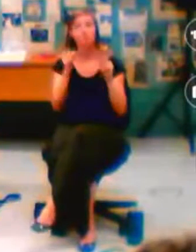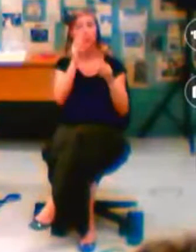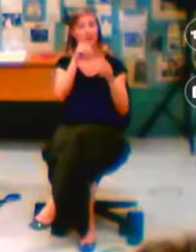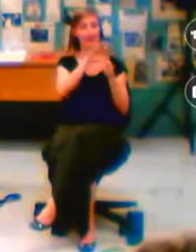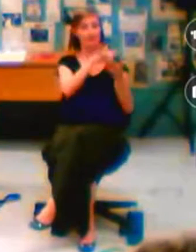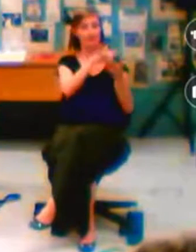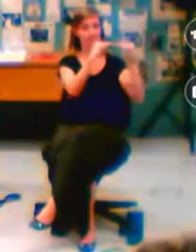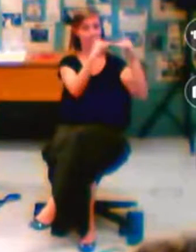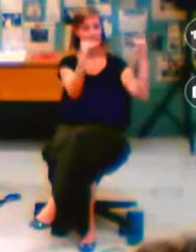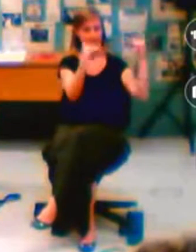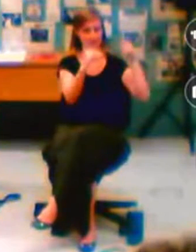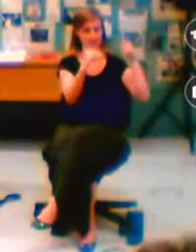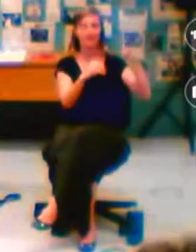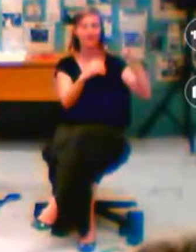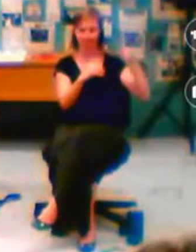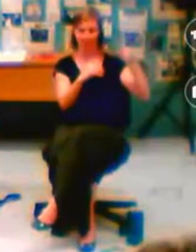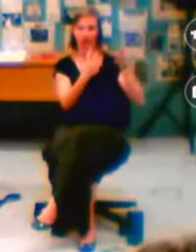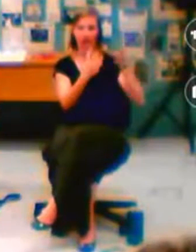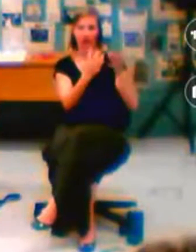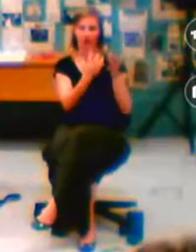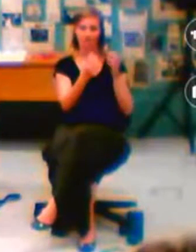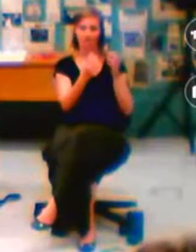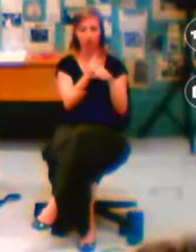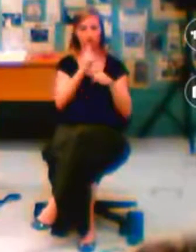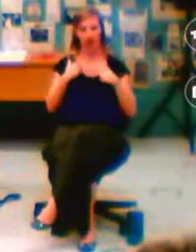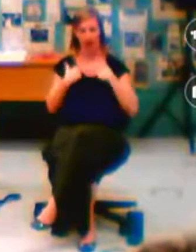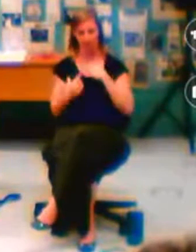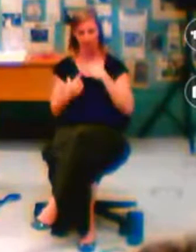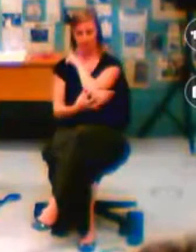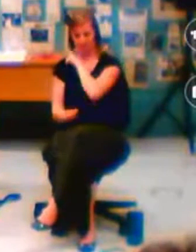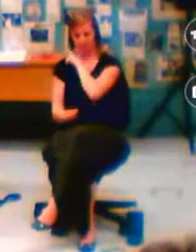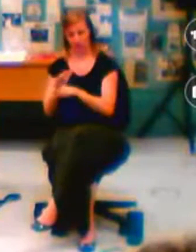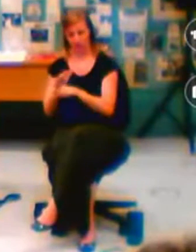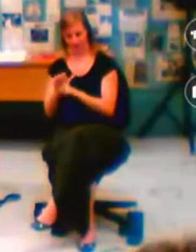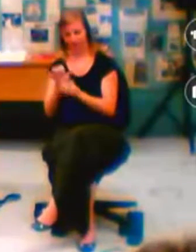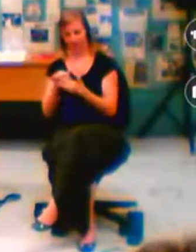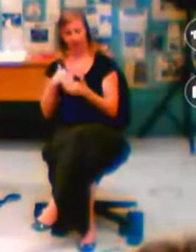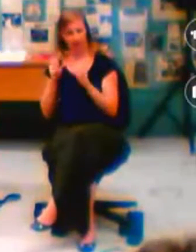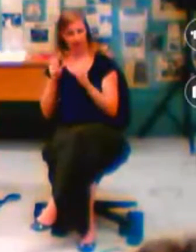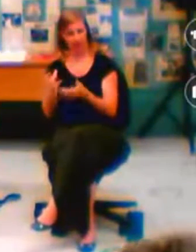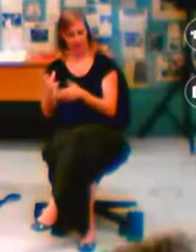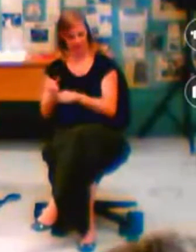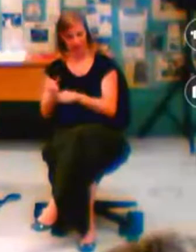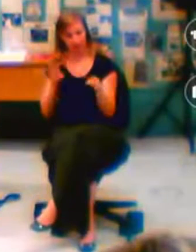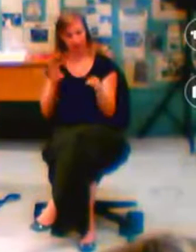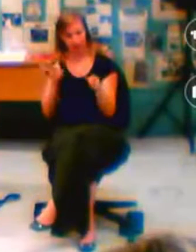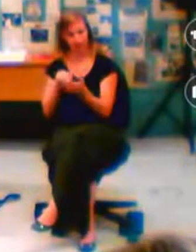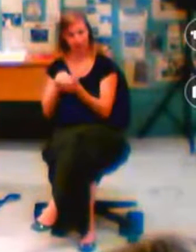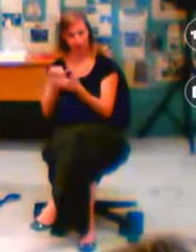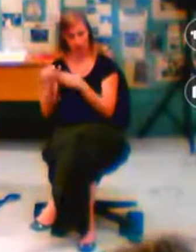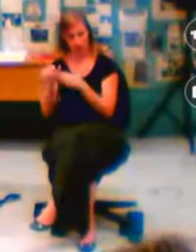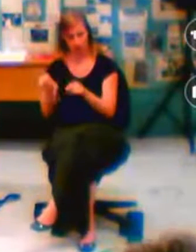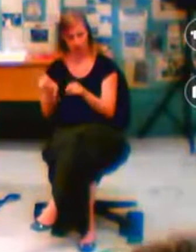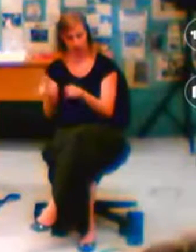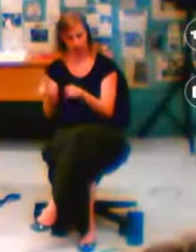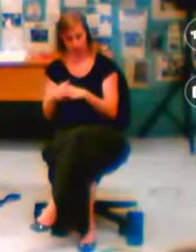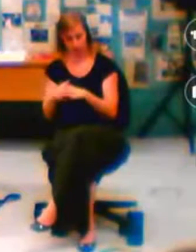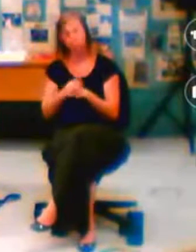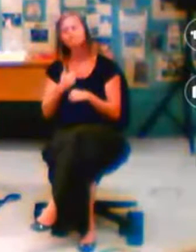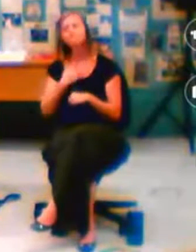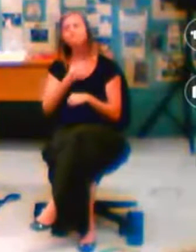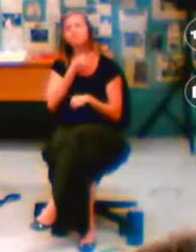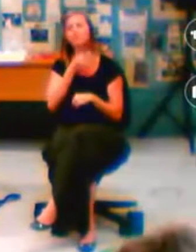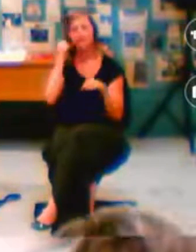and I was discussing the concept of commodification of poverty. There are a lot of people who live well-class lives making sure that